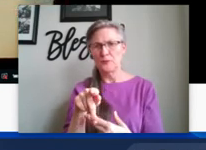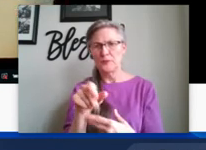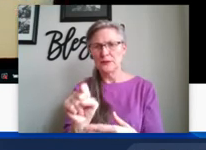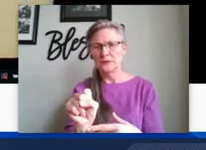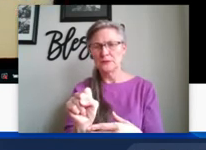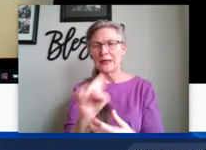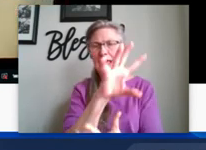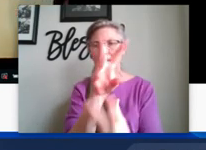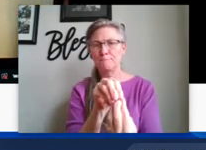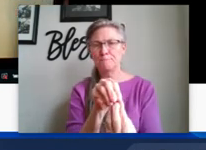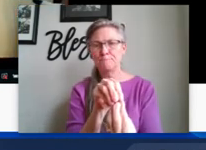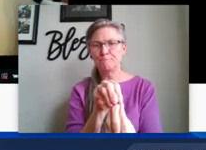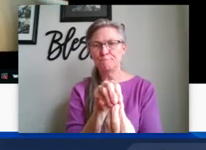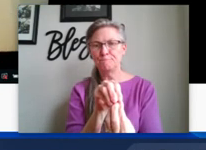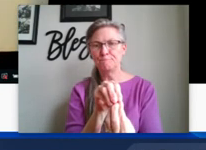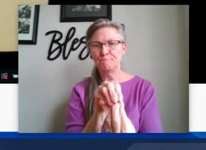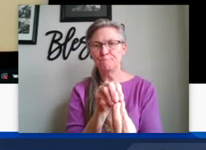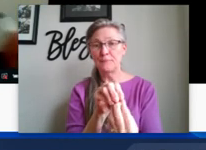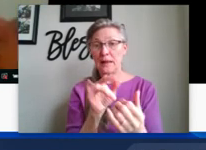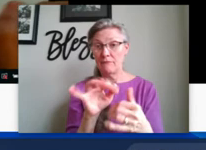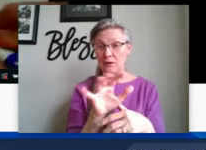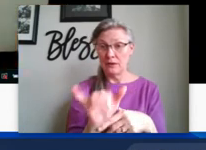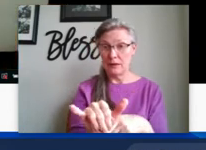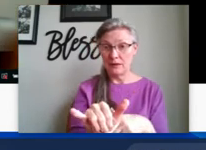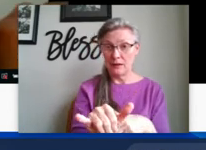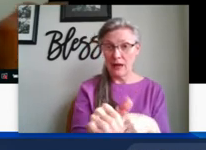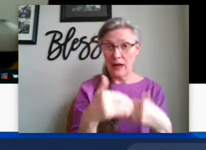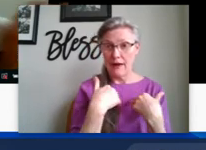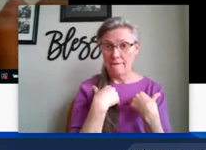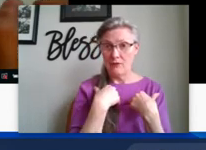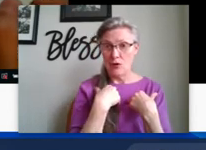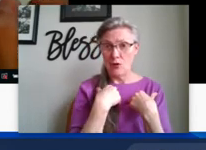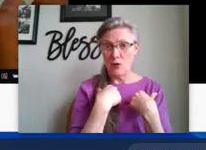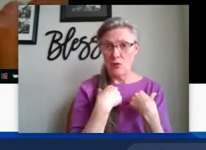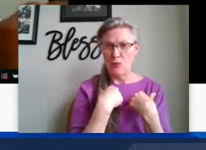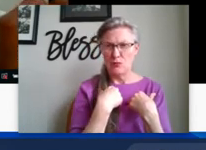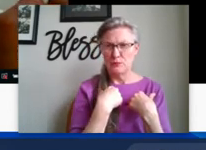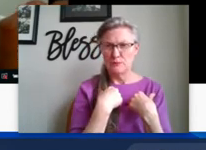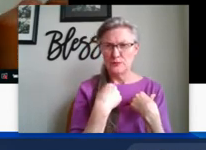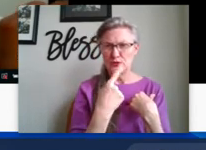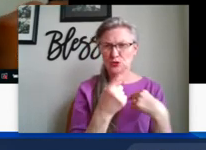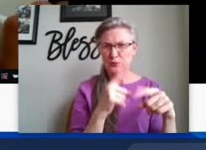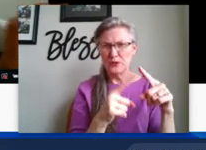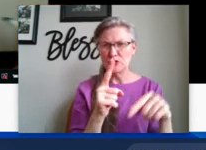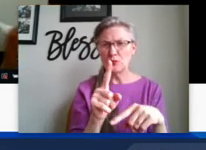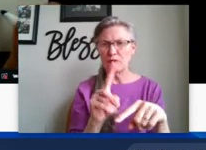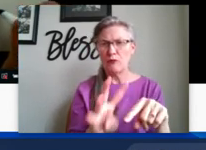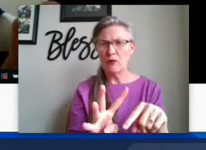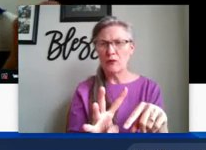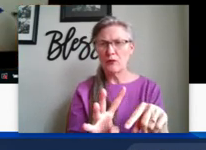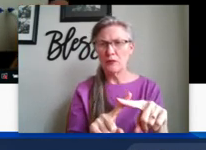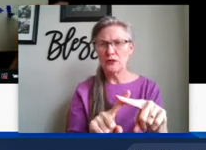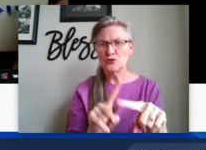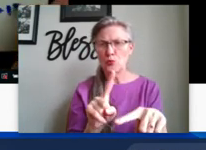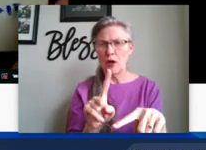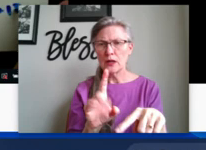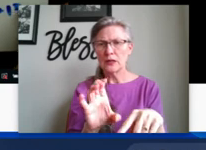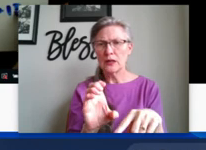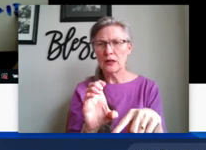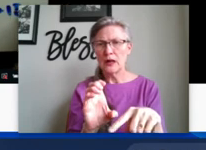these all together. So if I do that, I have 2 and 1/4 plus